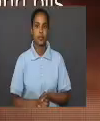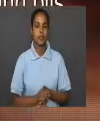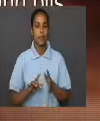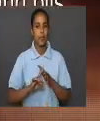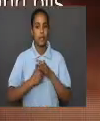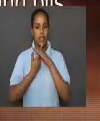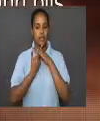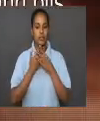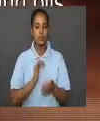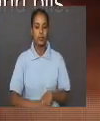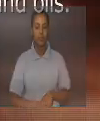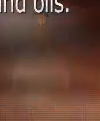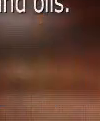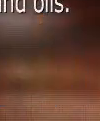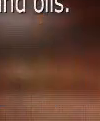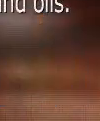Begin.